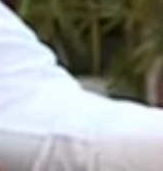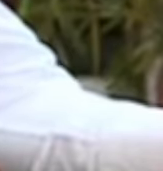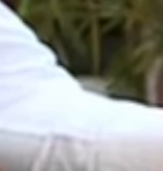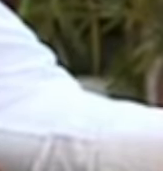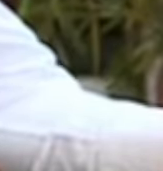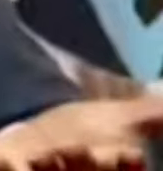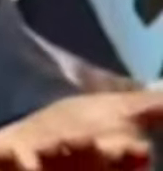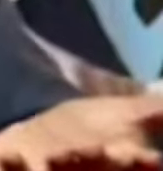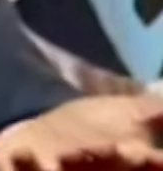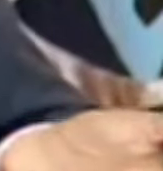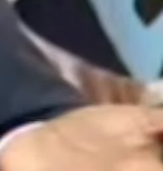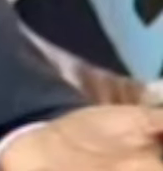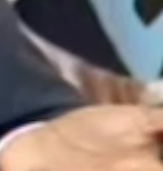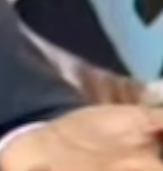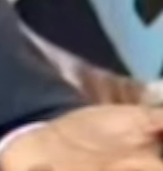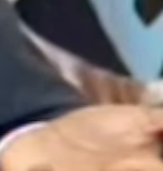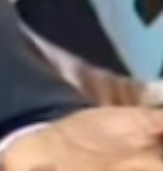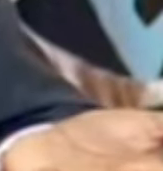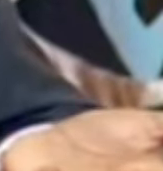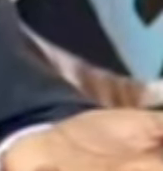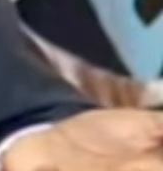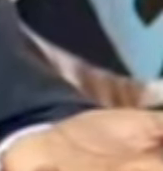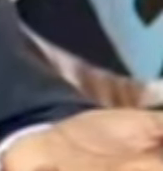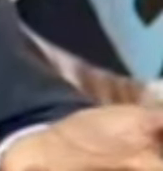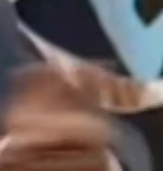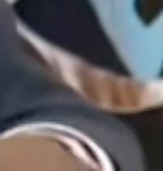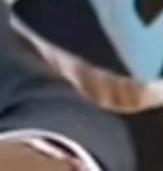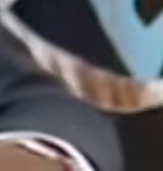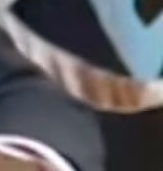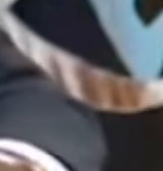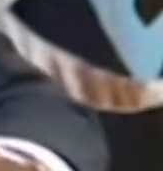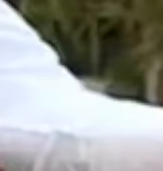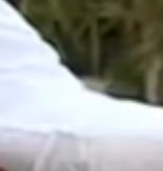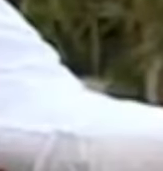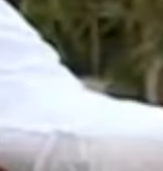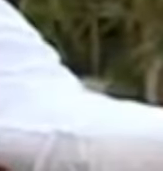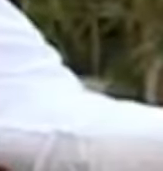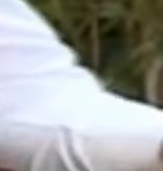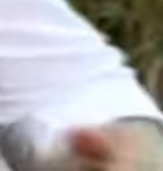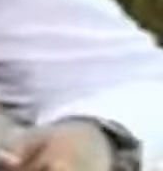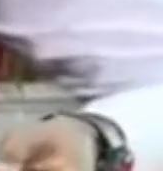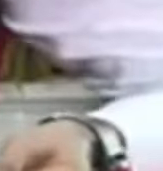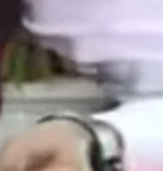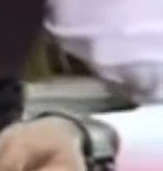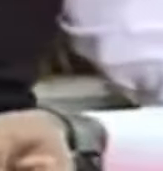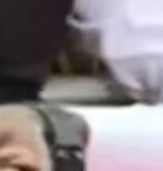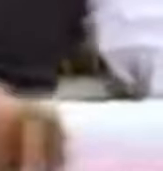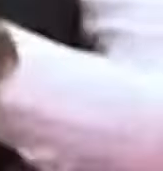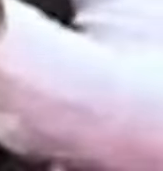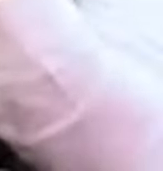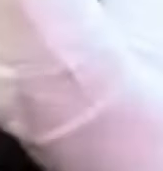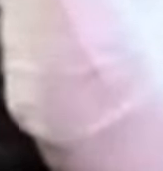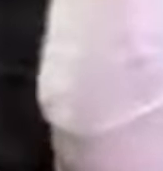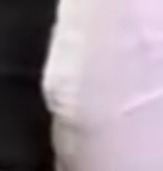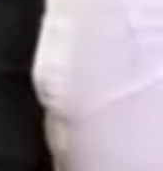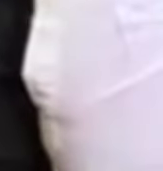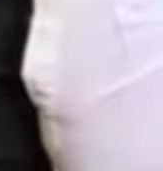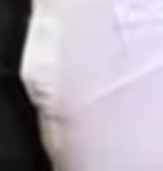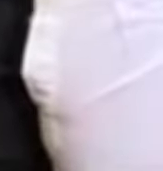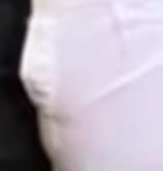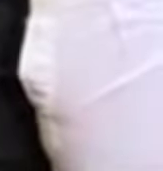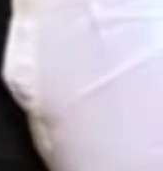If you do not want to listen to reality. Hang on, Your Excellency, Your Excellency, because I need you to address a very important issue here. And that is one of a